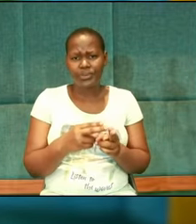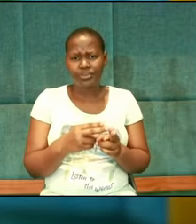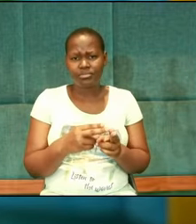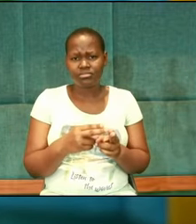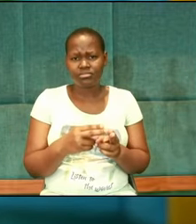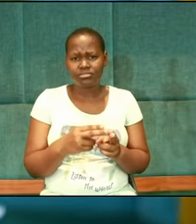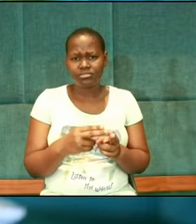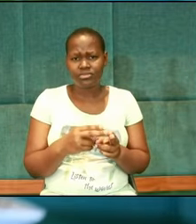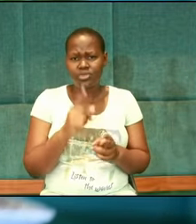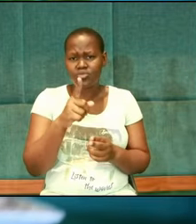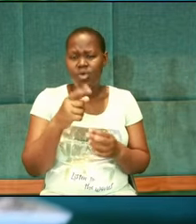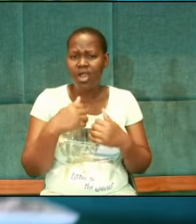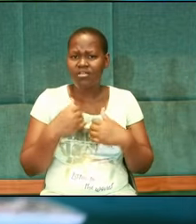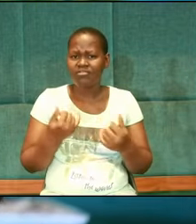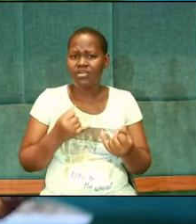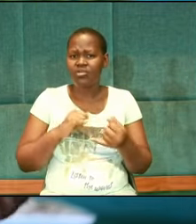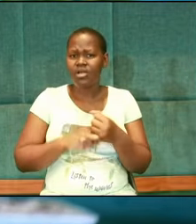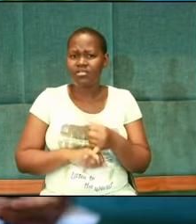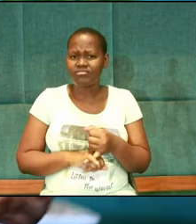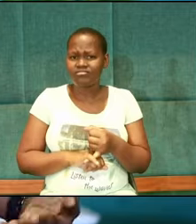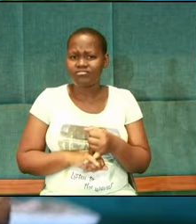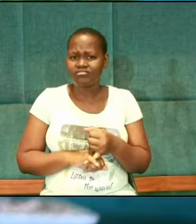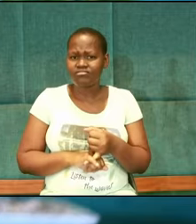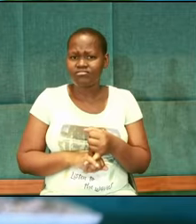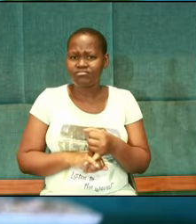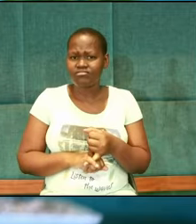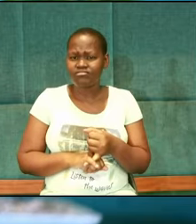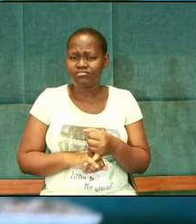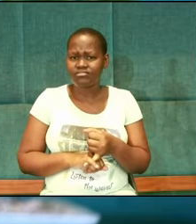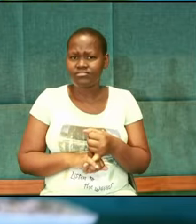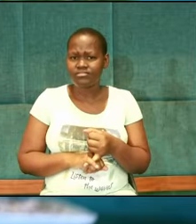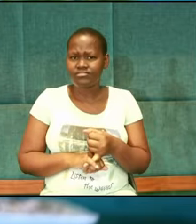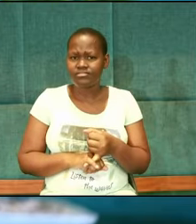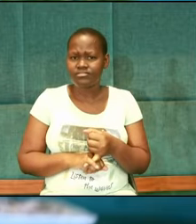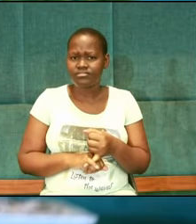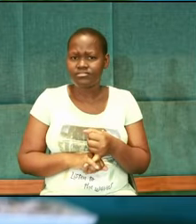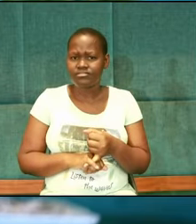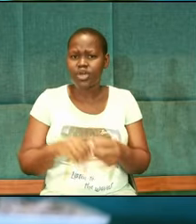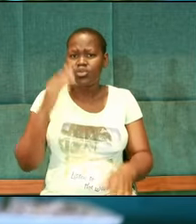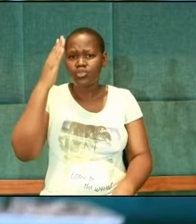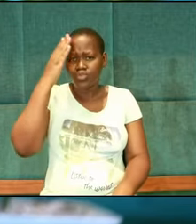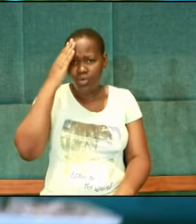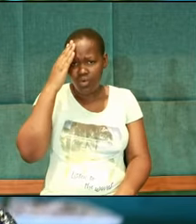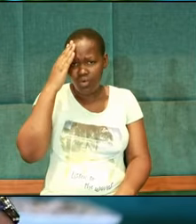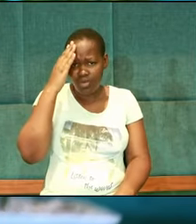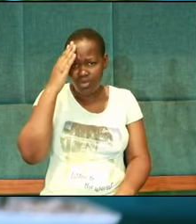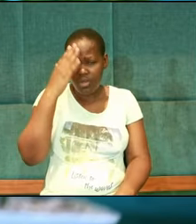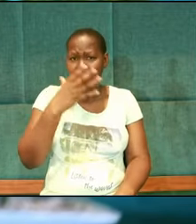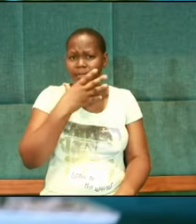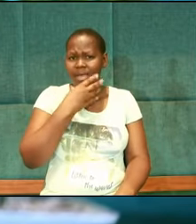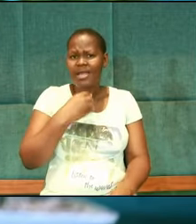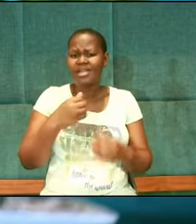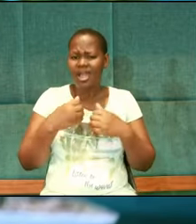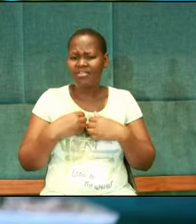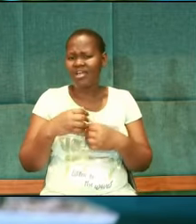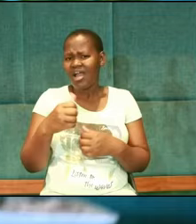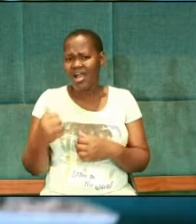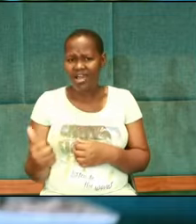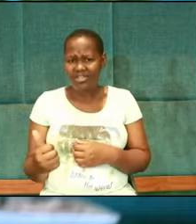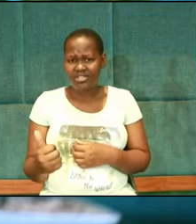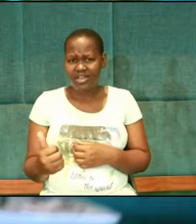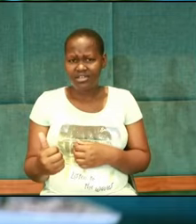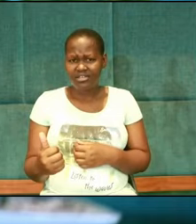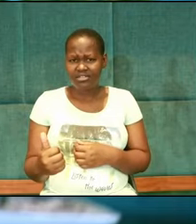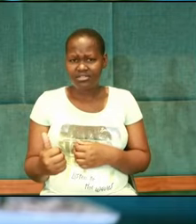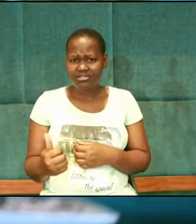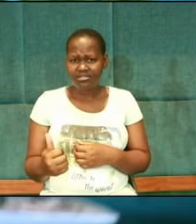You can have a wife, but you can have a side chick. And we know this man's side chick is this girl. This one's side